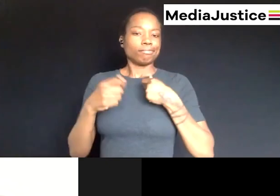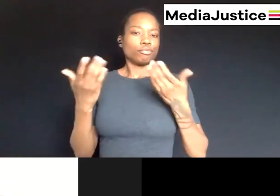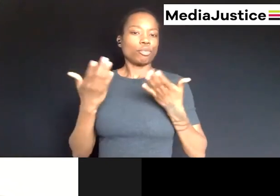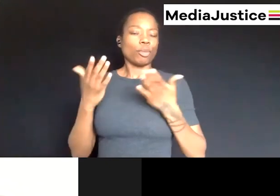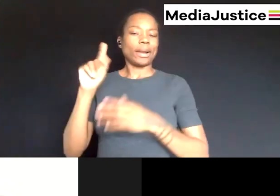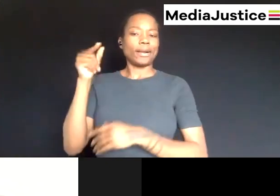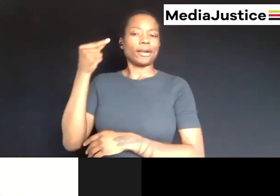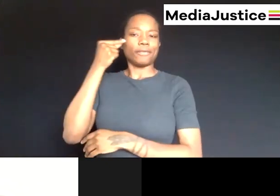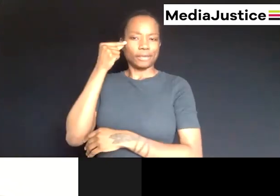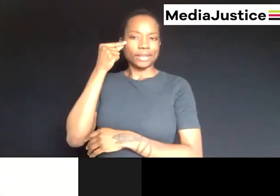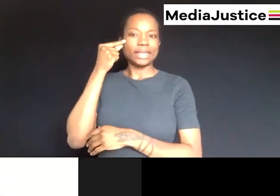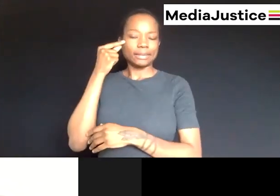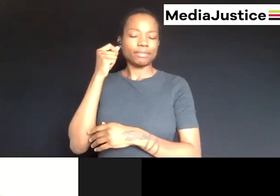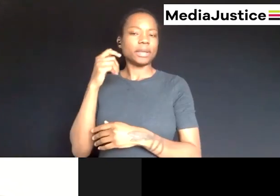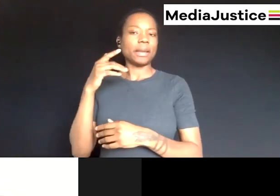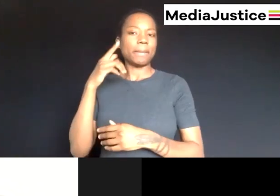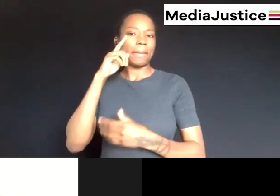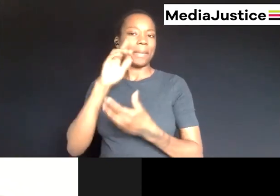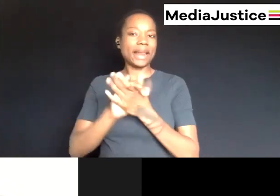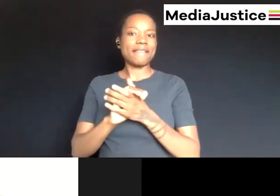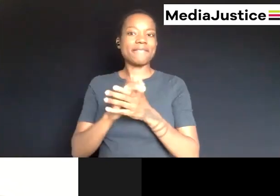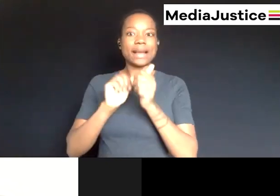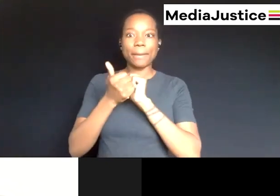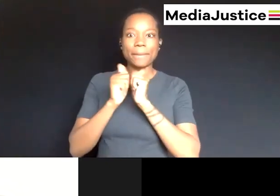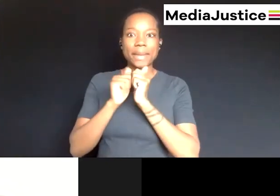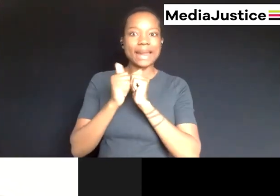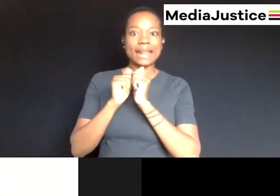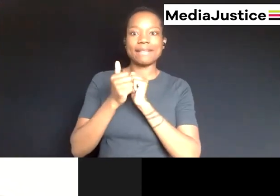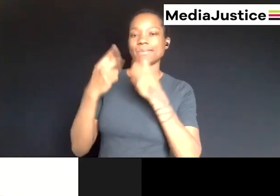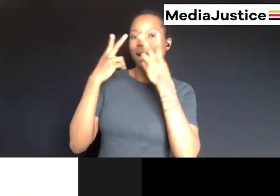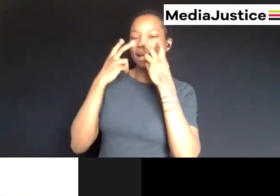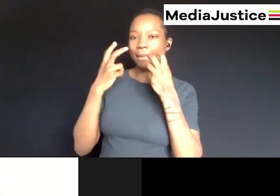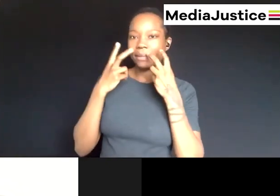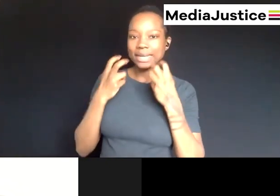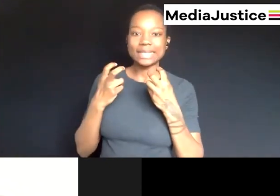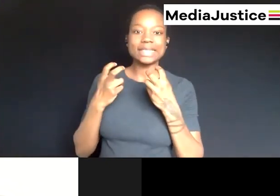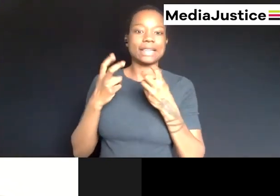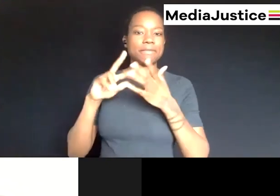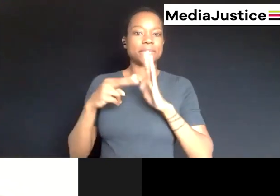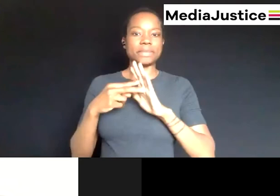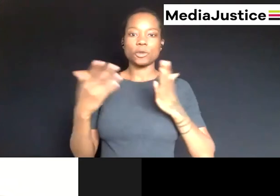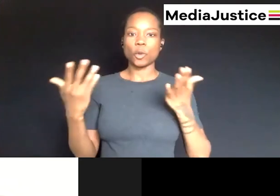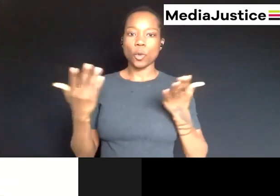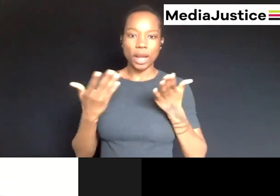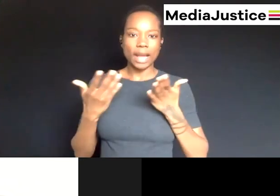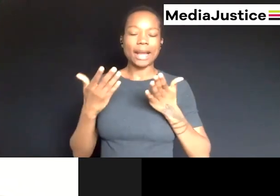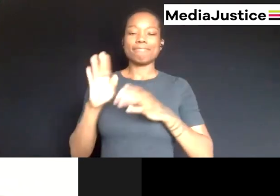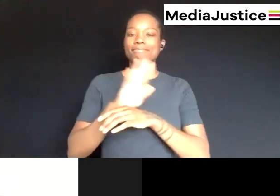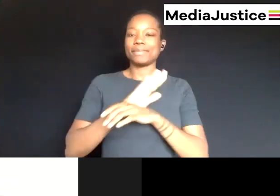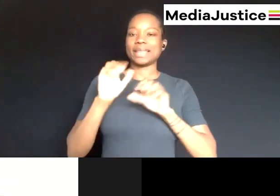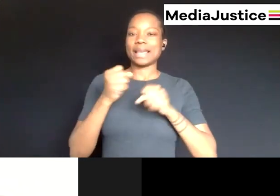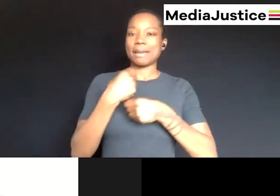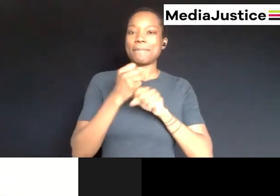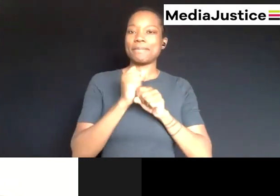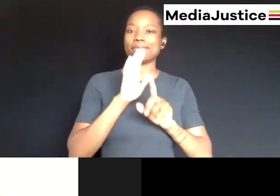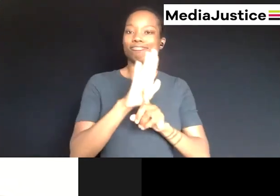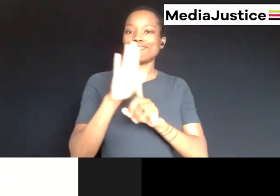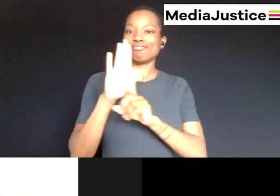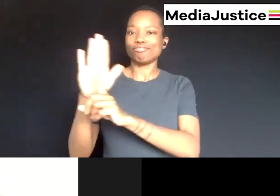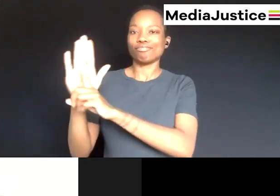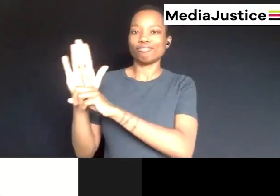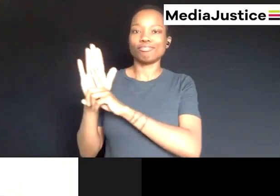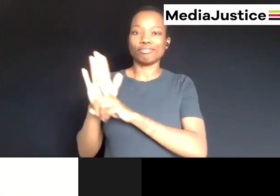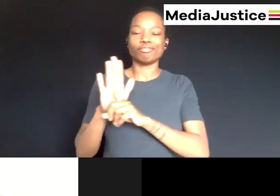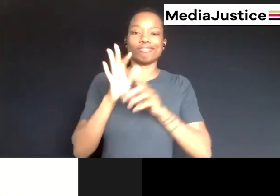and healthy marketplace is one in where businesses get to make their own choices, free from government intervention. So